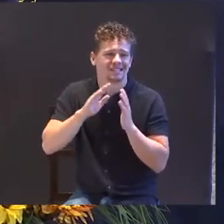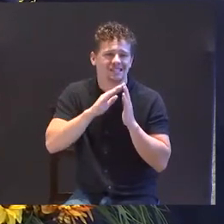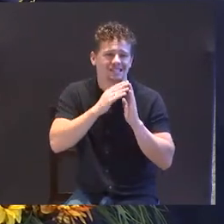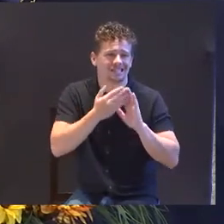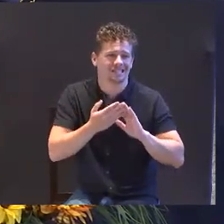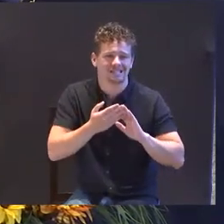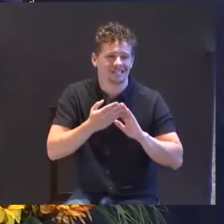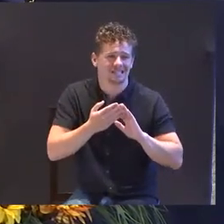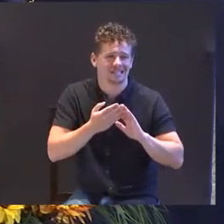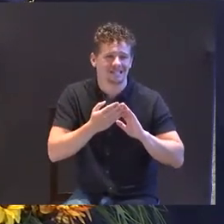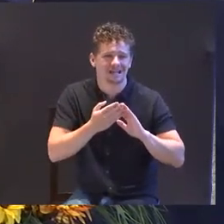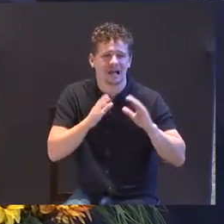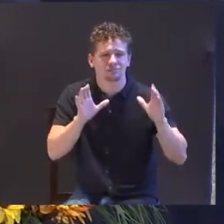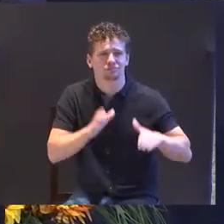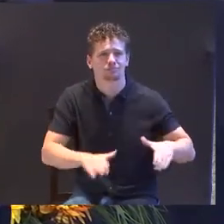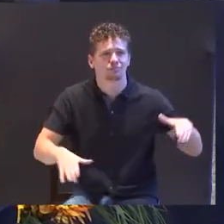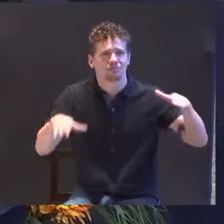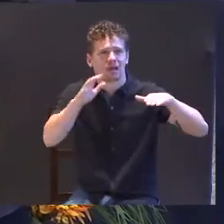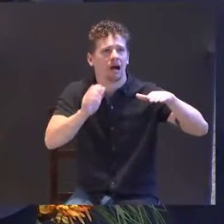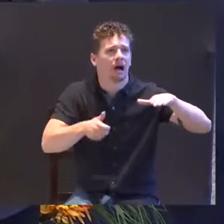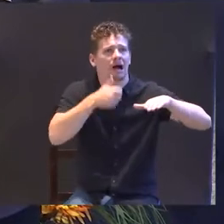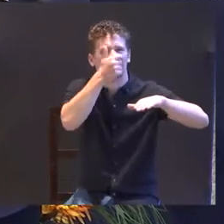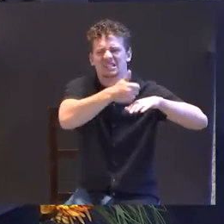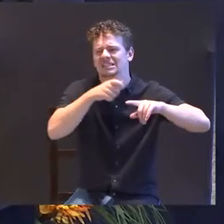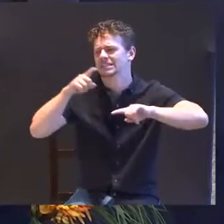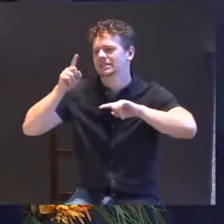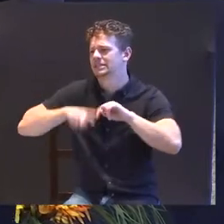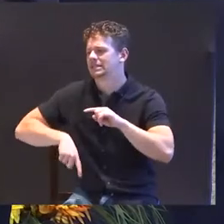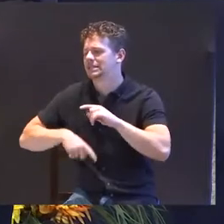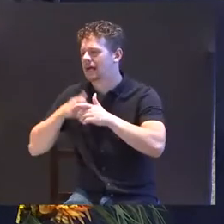be hid. No one, after lighting a lamp,